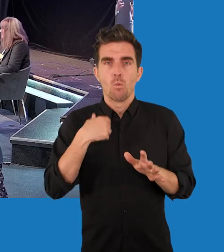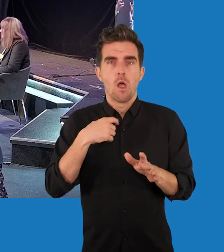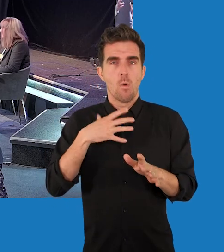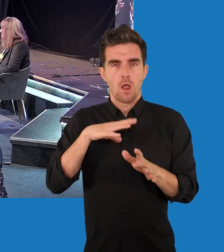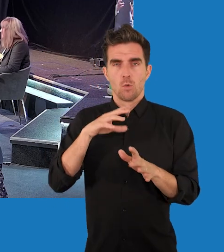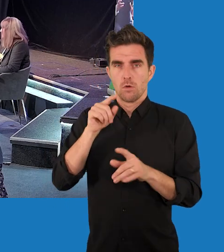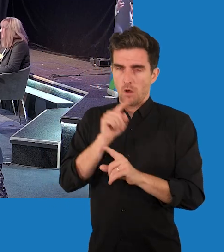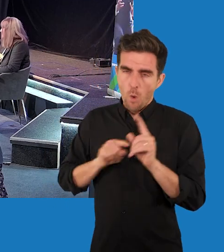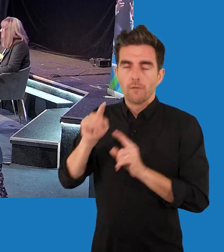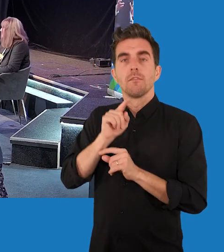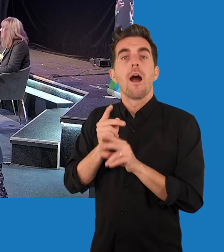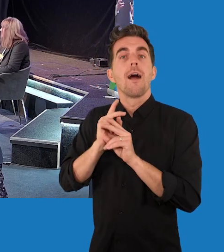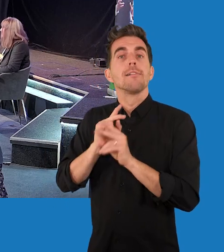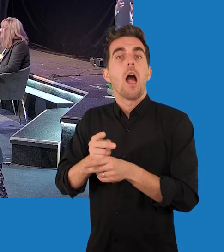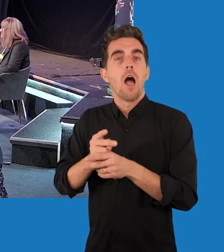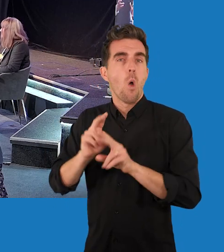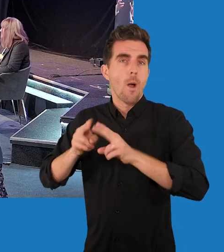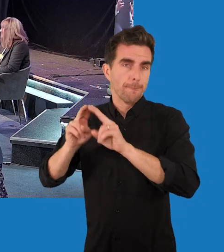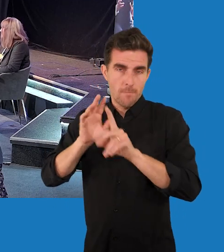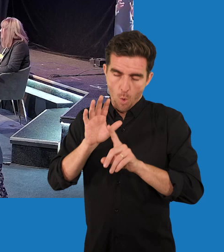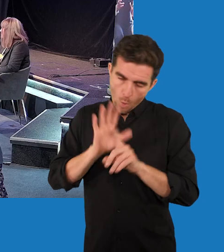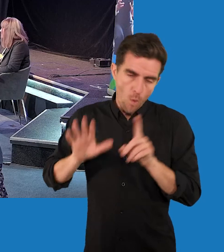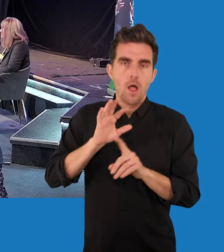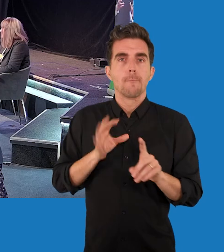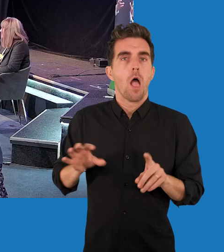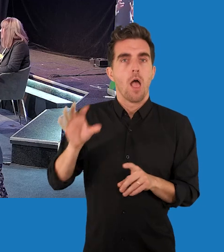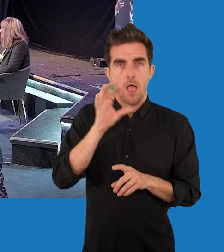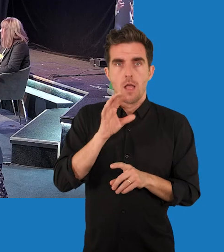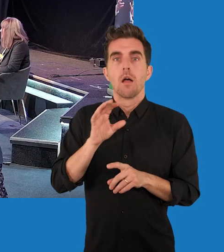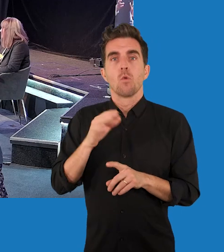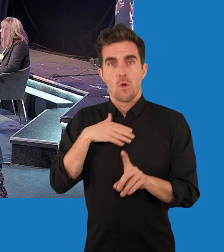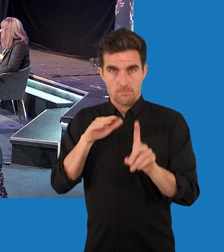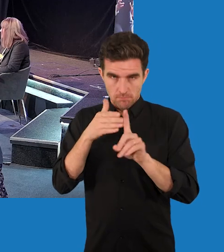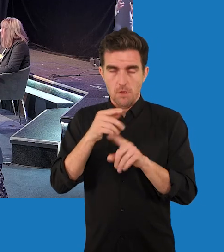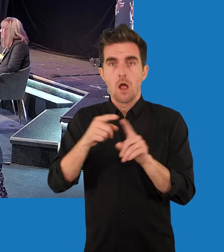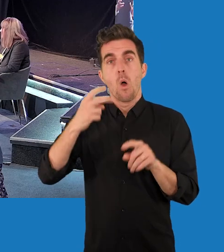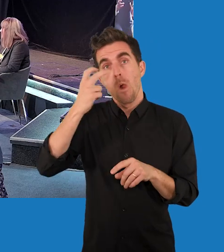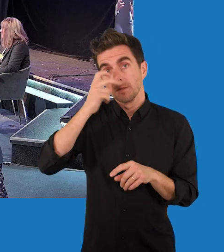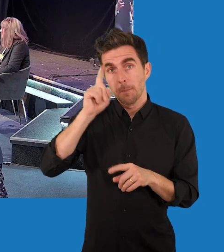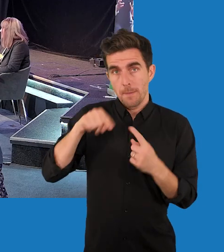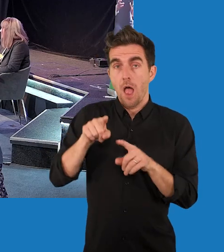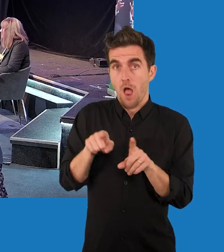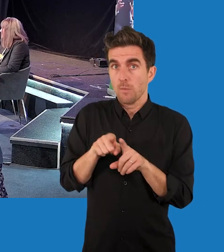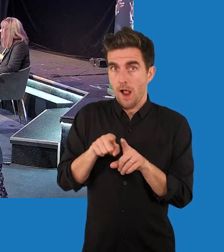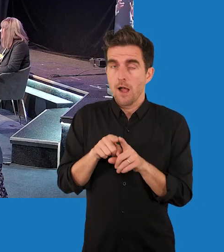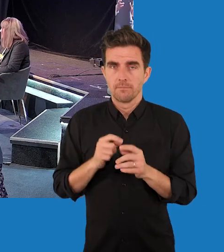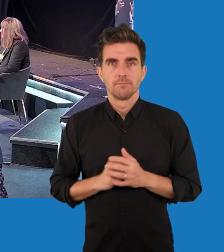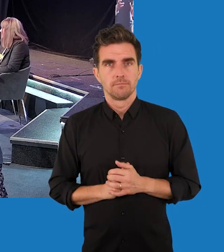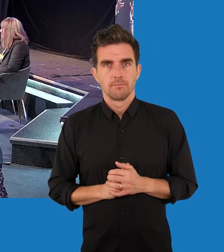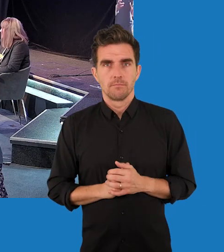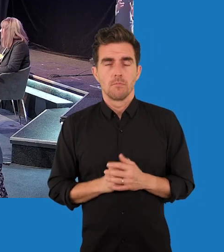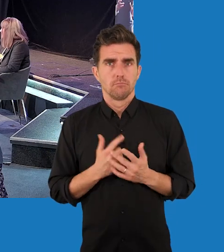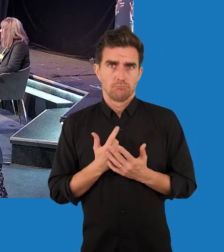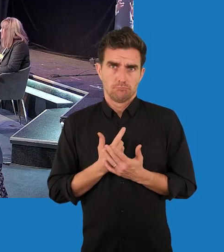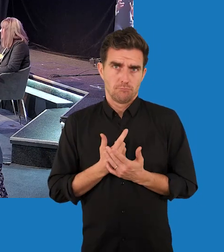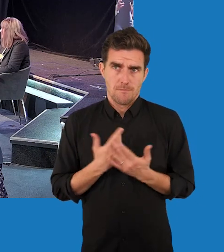And also we're going to do one in every care home in every borough as well, so that we're targeting some of our older populations